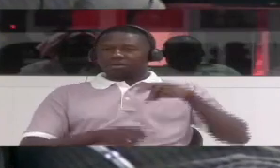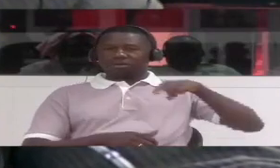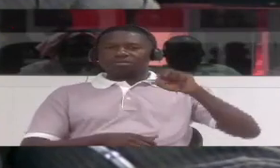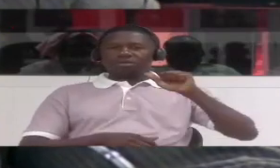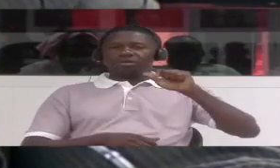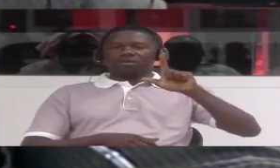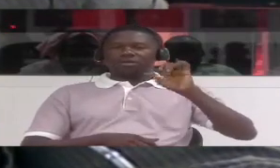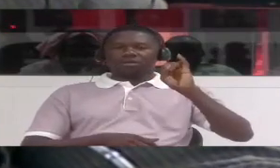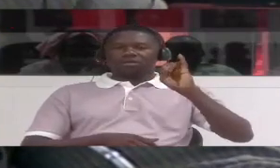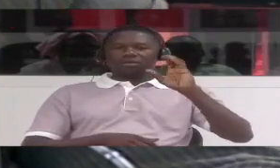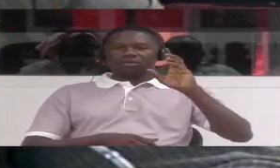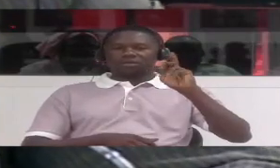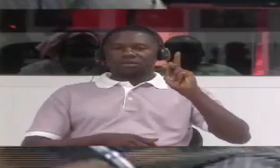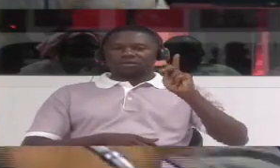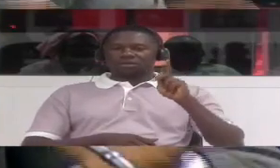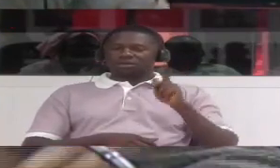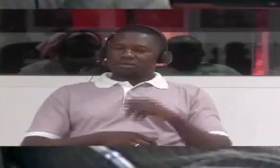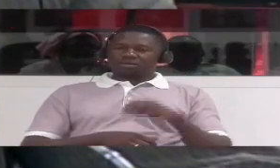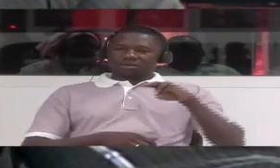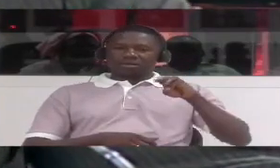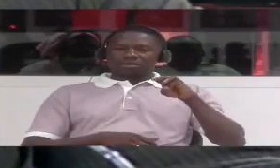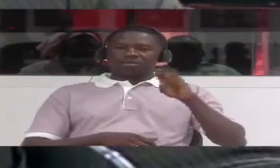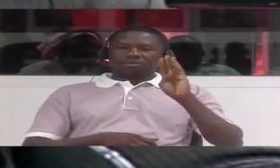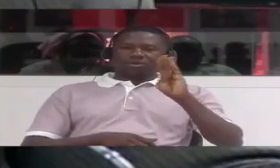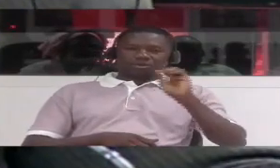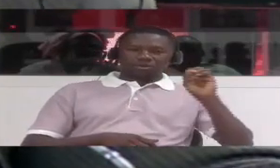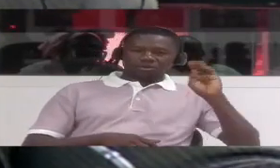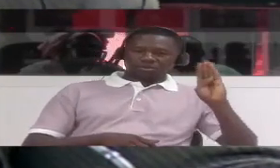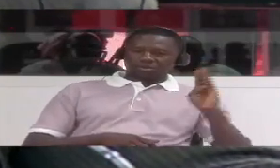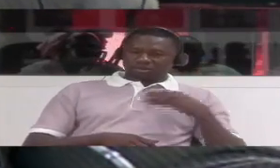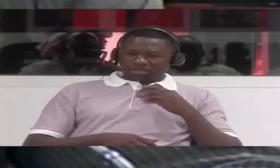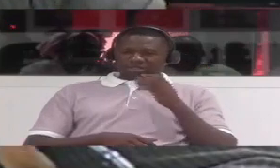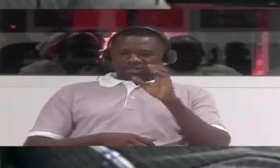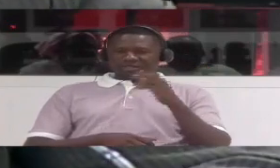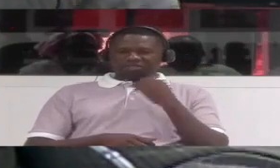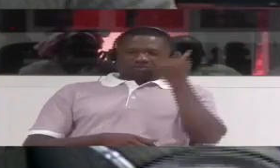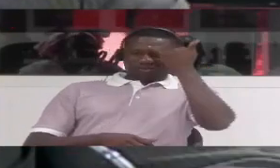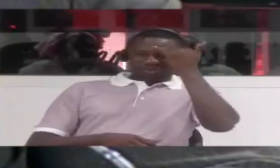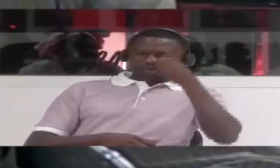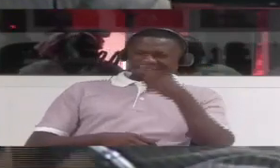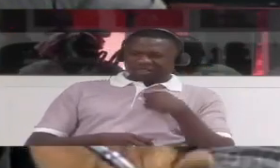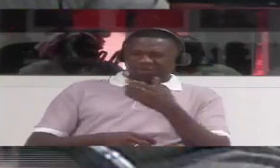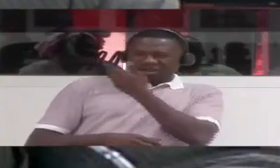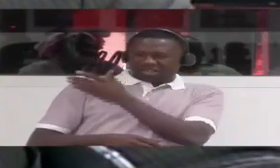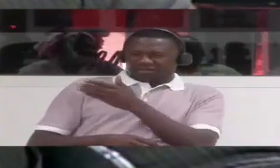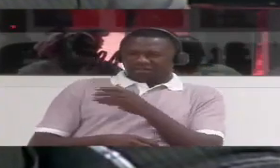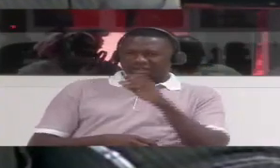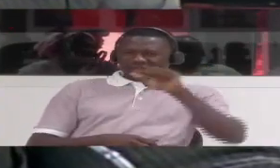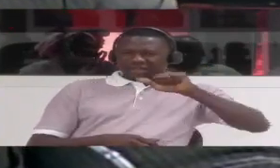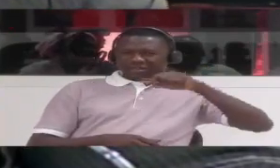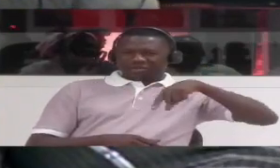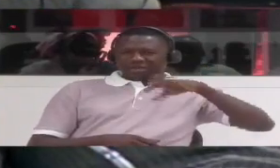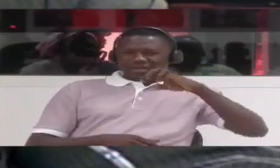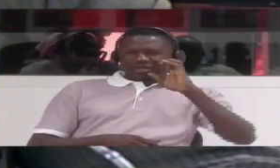entering APRC just for them to leave you? That was a joke, and said, I said, okay, do whatever you like. So I ticked.